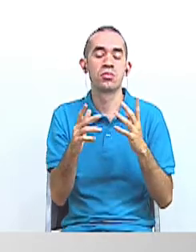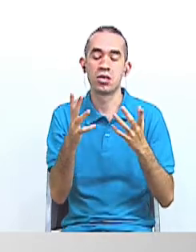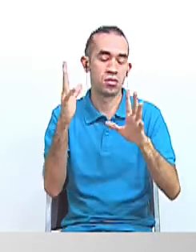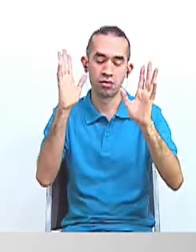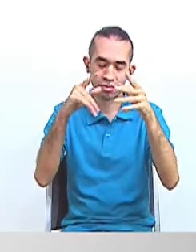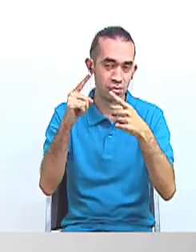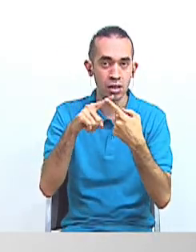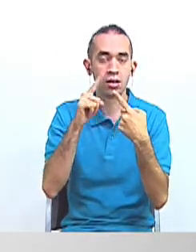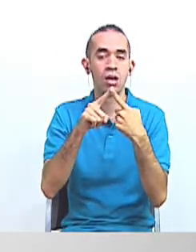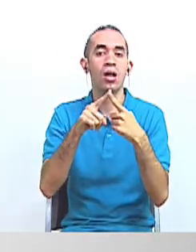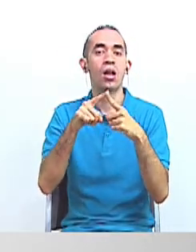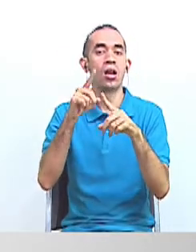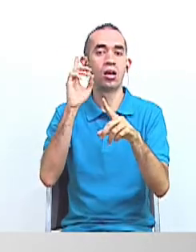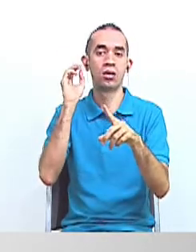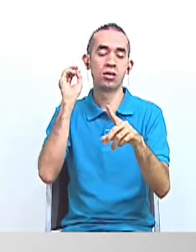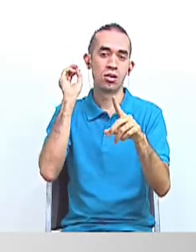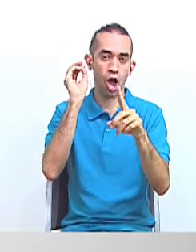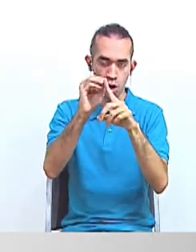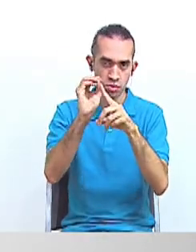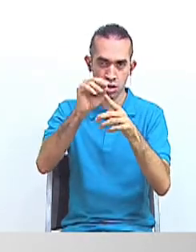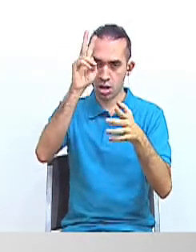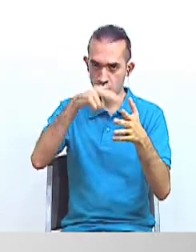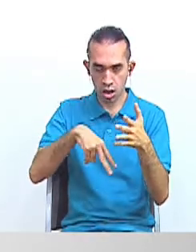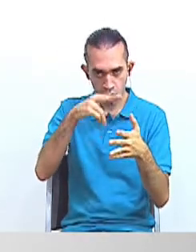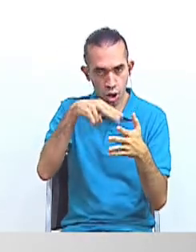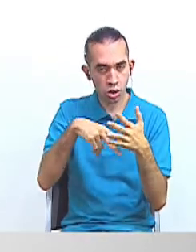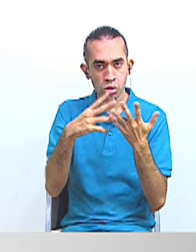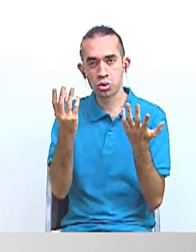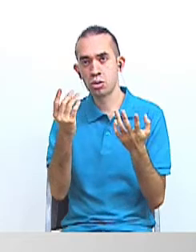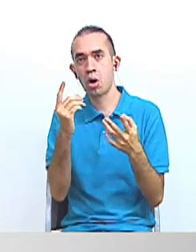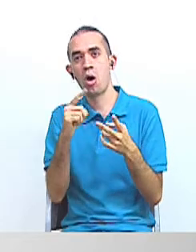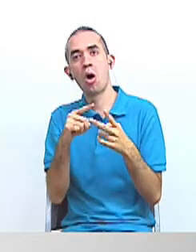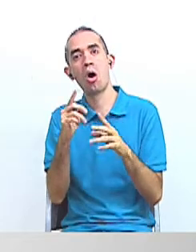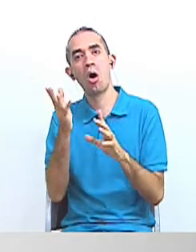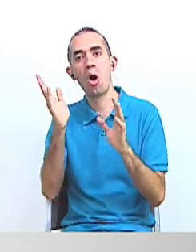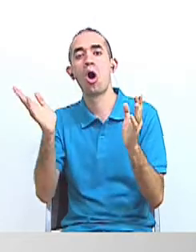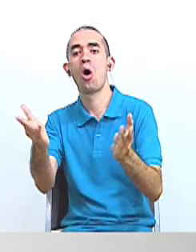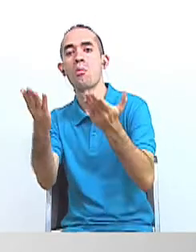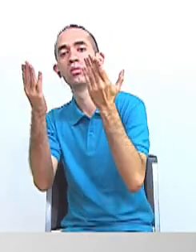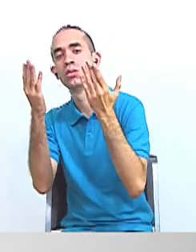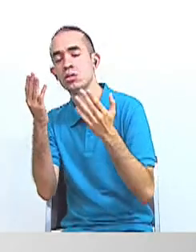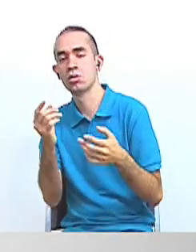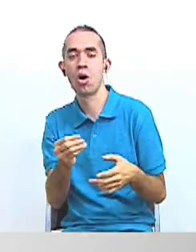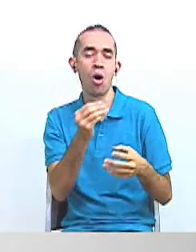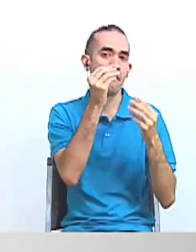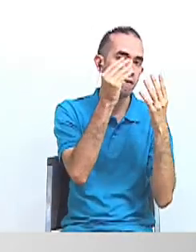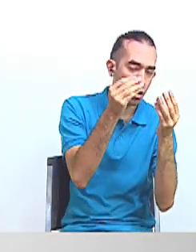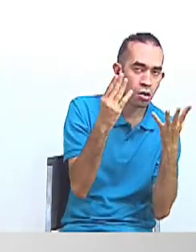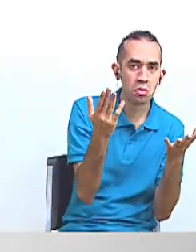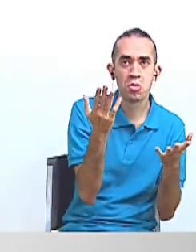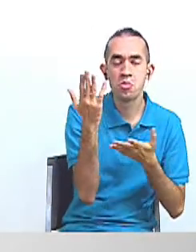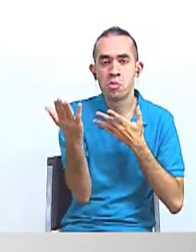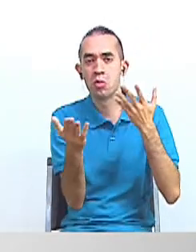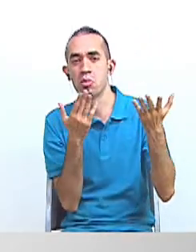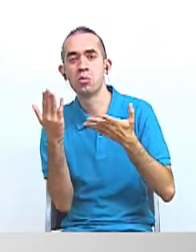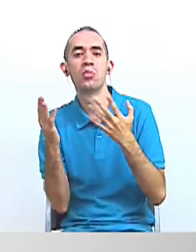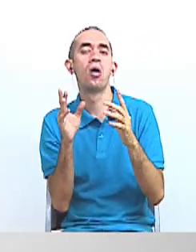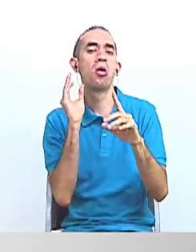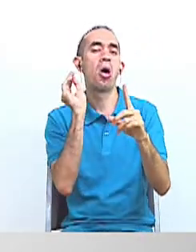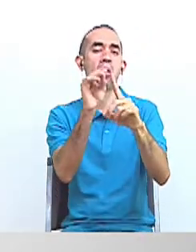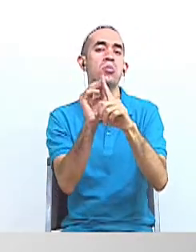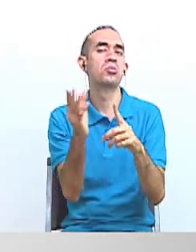the purpose of reading? Is it to actually convince you to do something? Is it to inform you? What is the